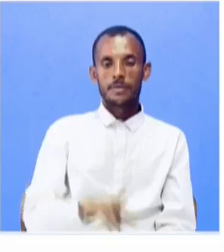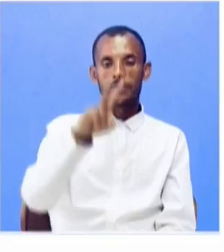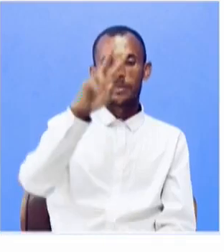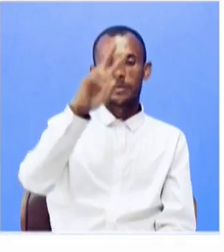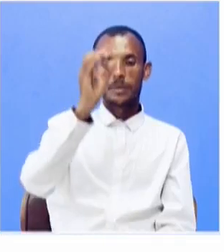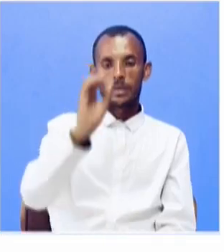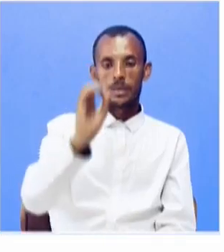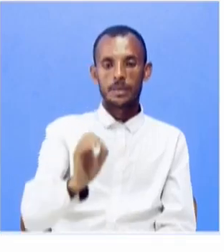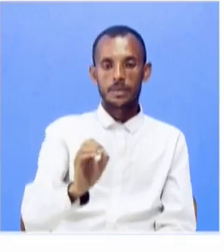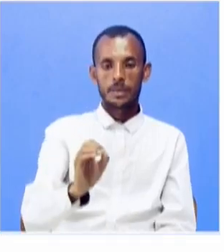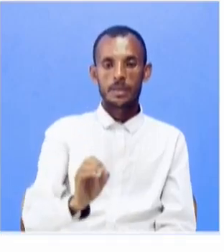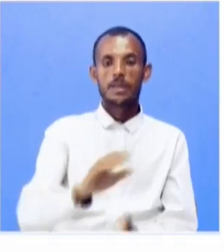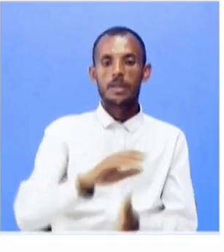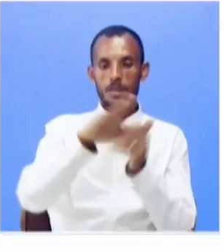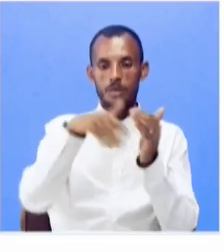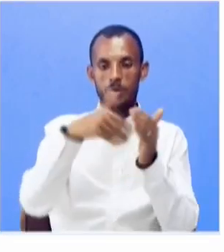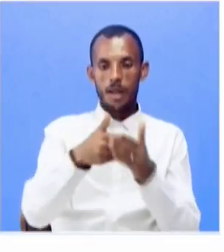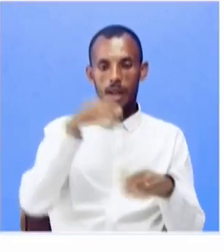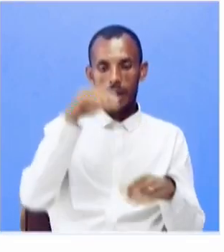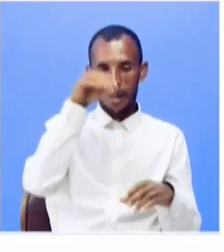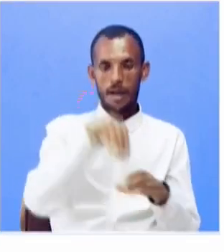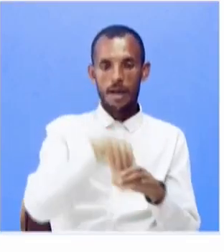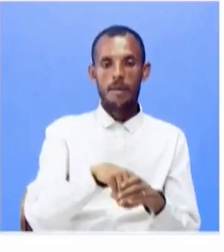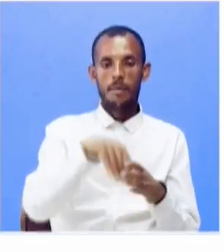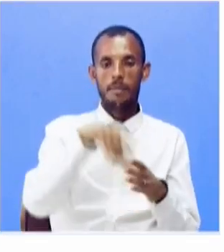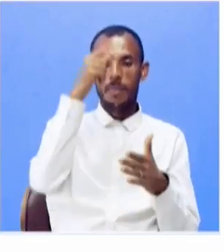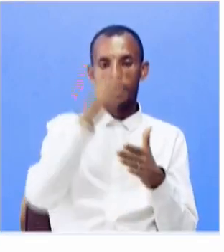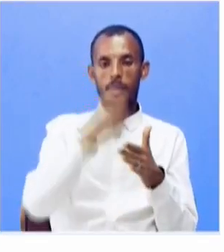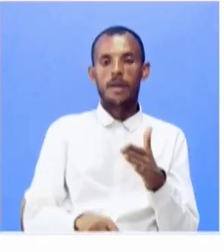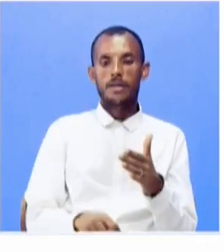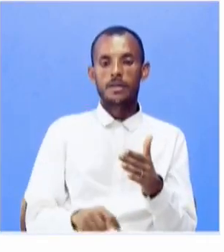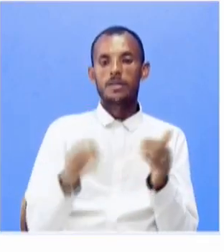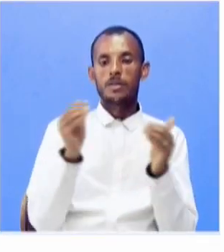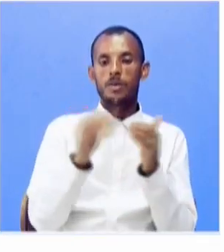of the total income, that is